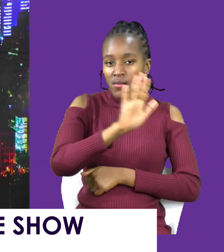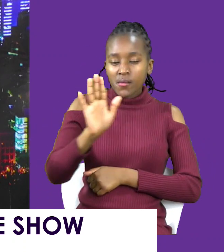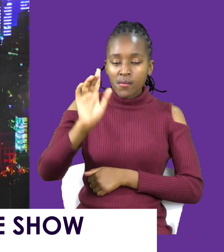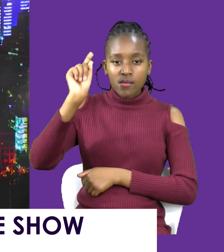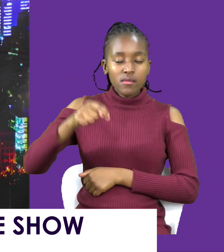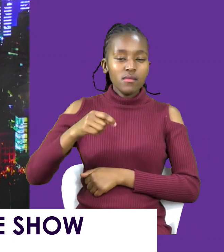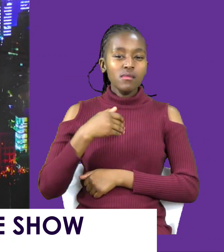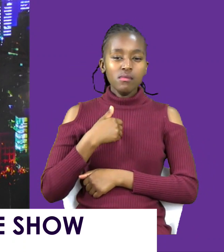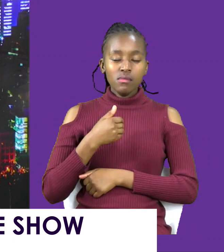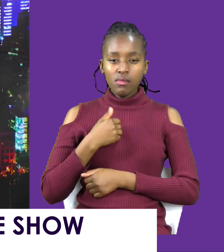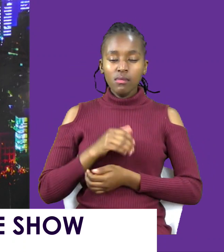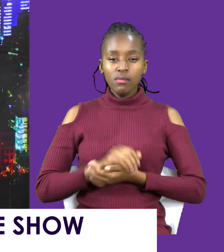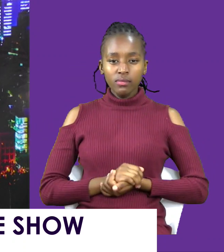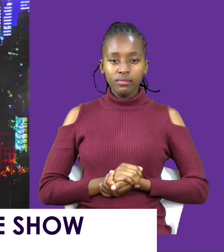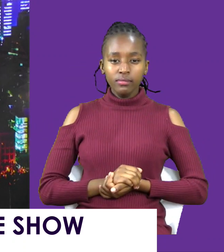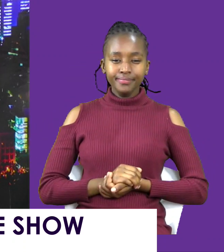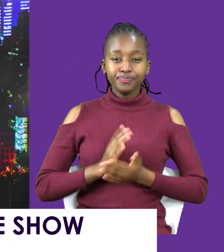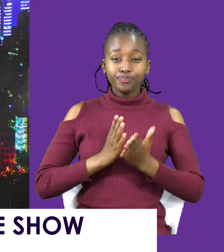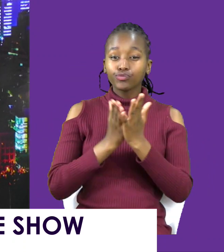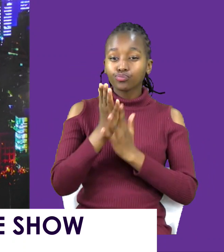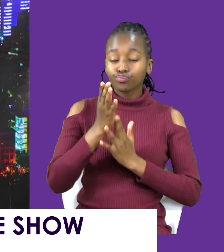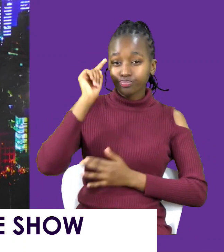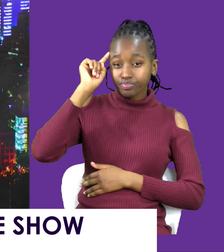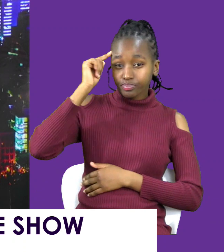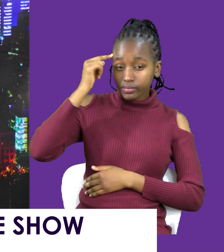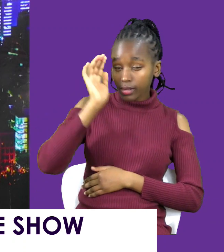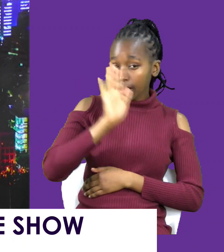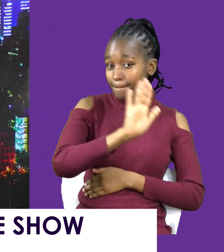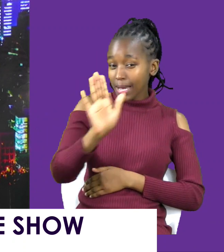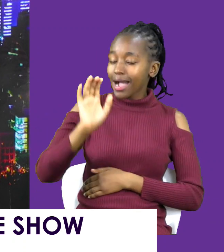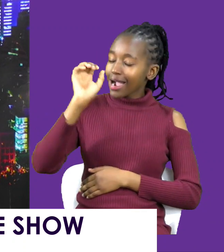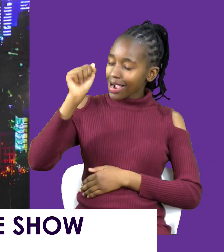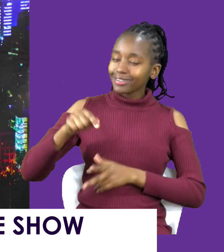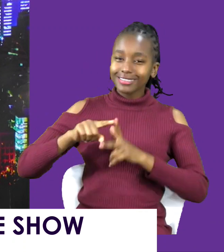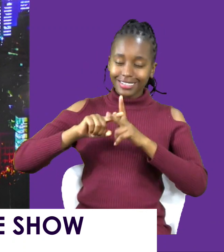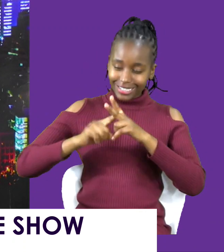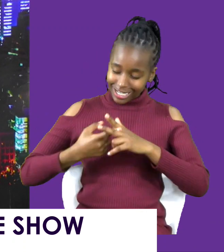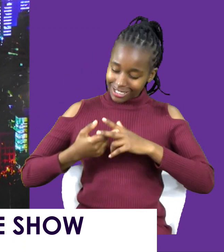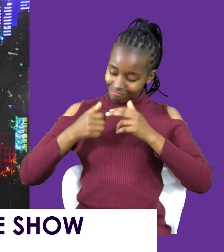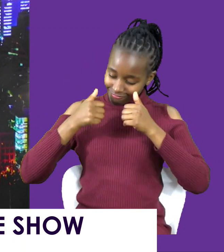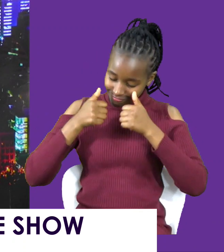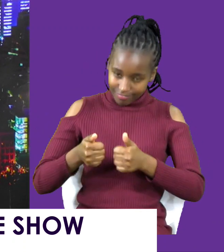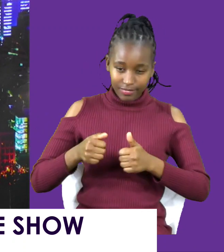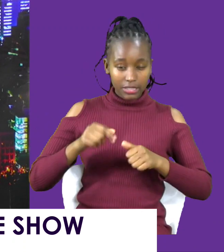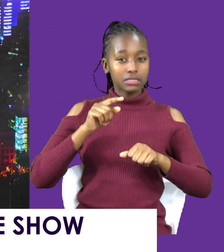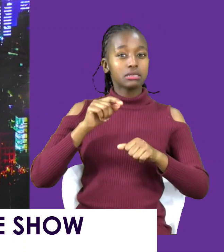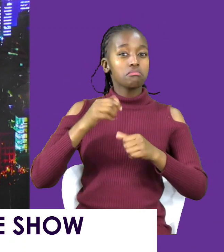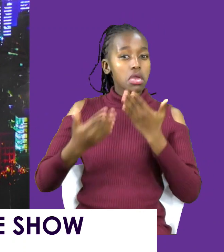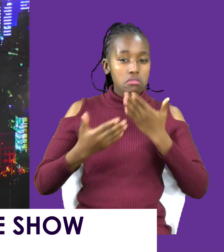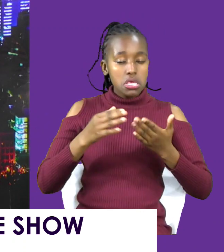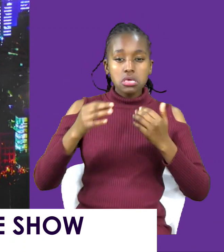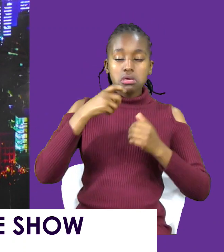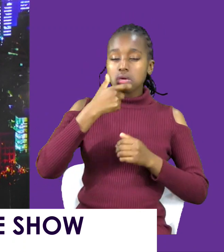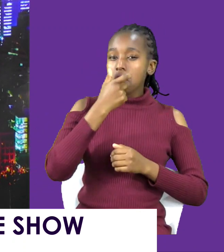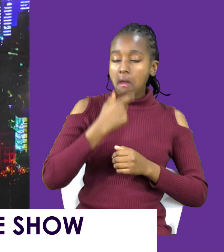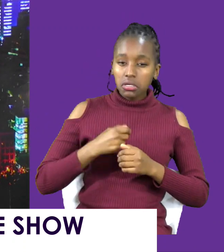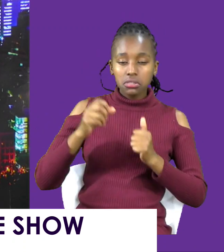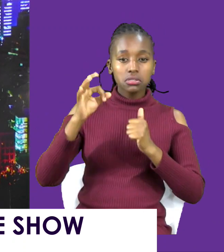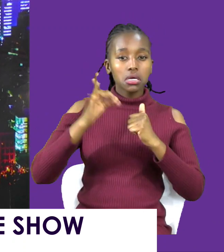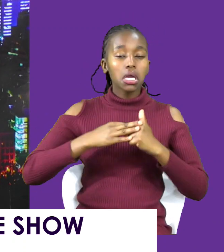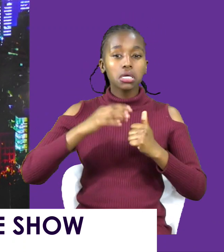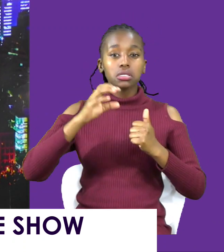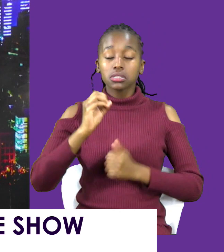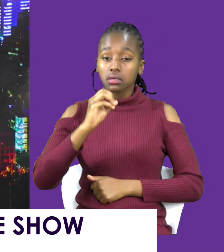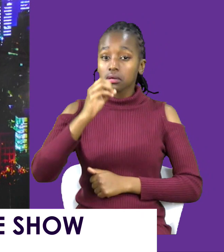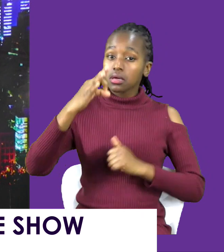the mind, you can recollect yourself even at 80, 85. You can still